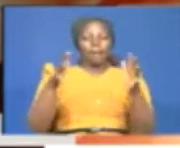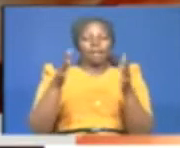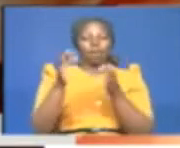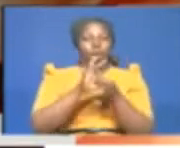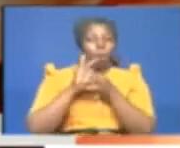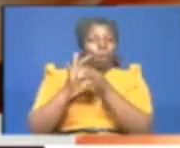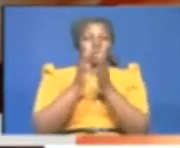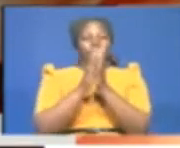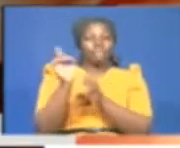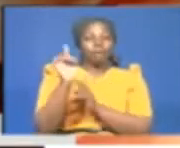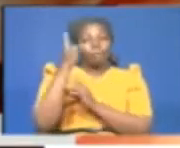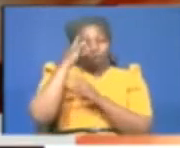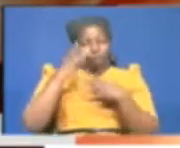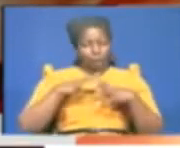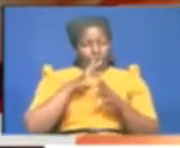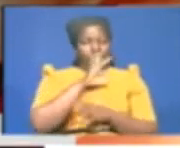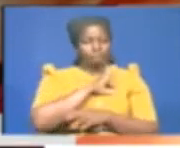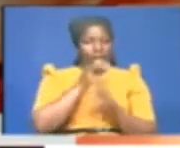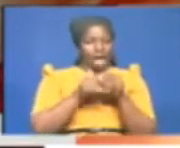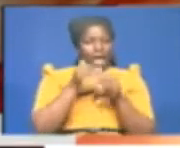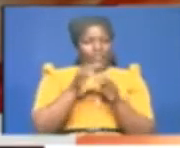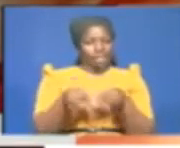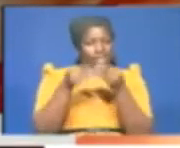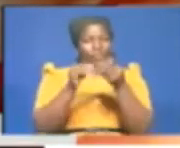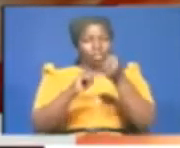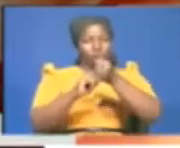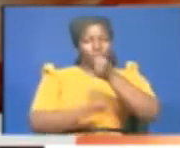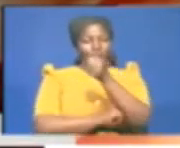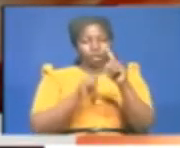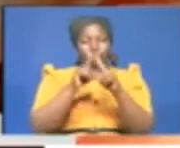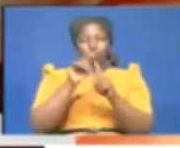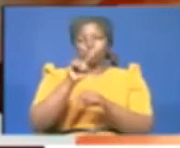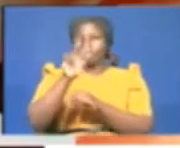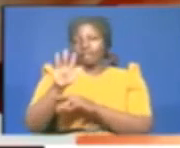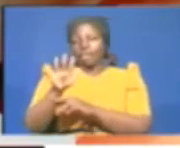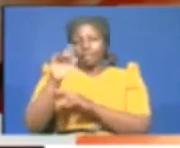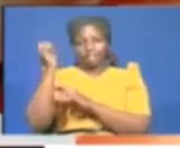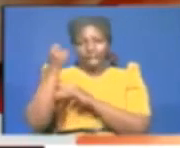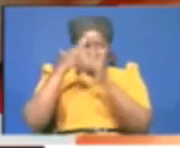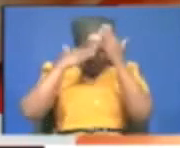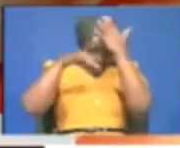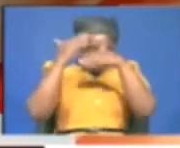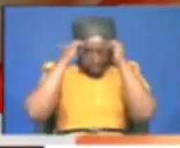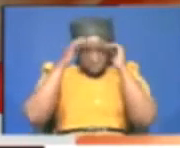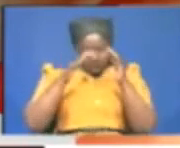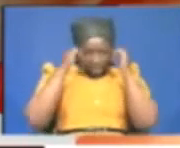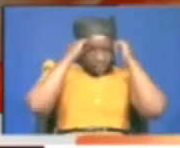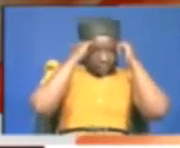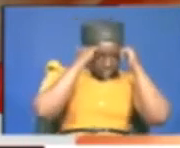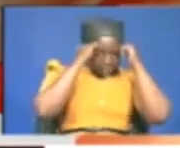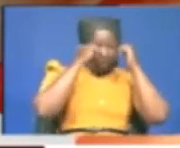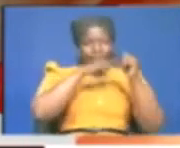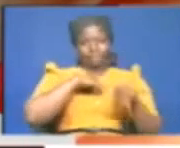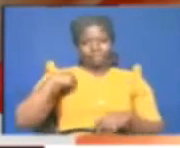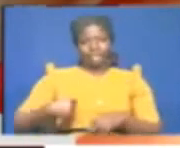people. Speaking after awarding scholarships to 25 Kenyan university students to study in China, the top diplomat described